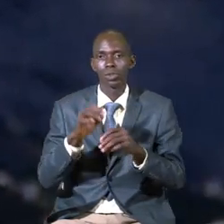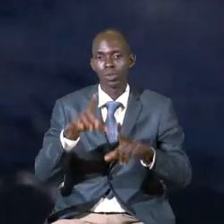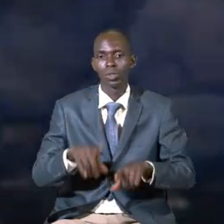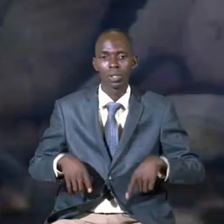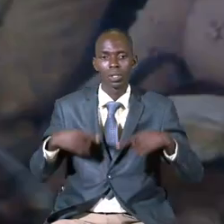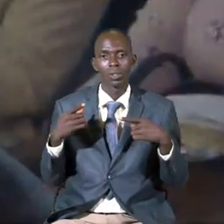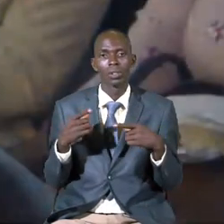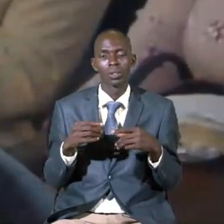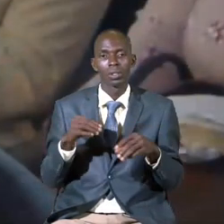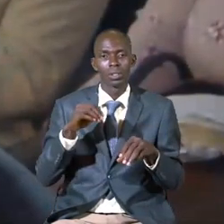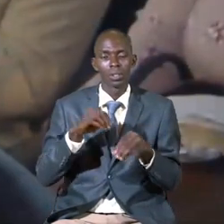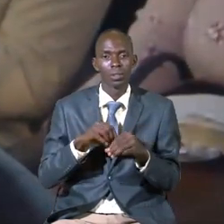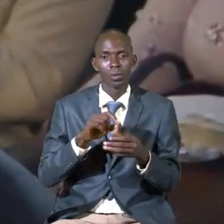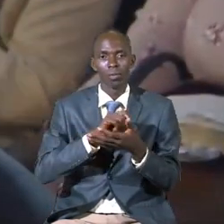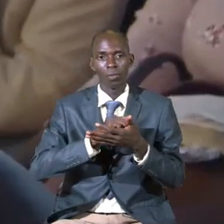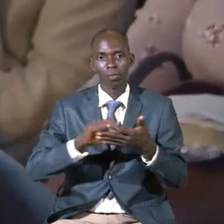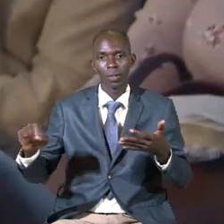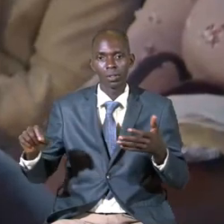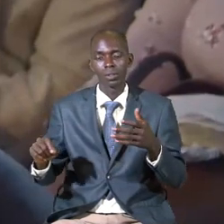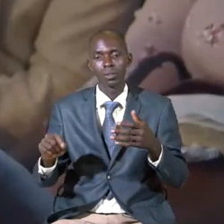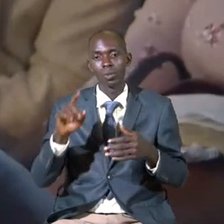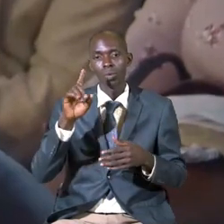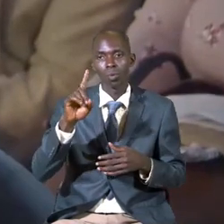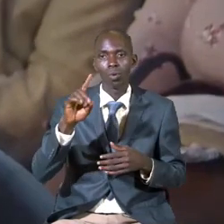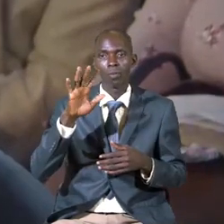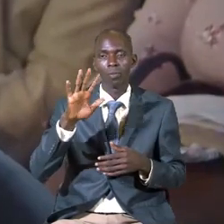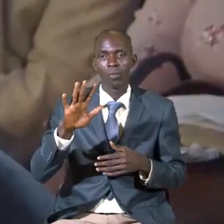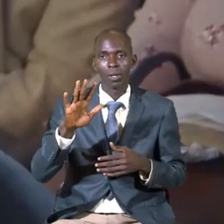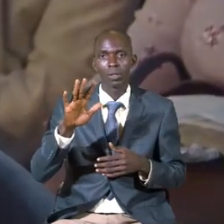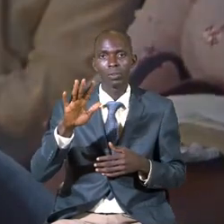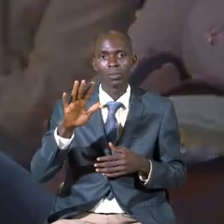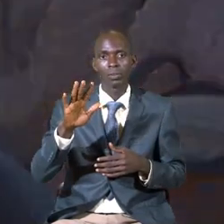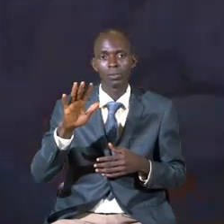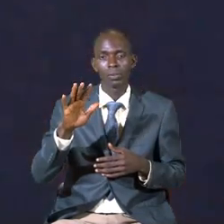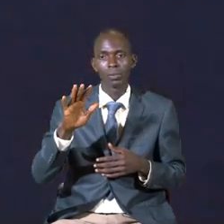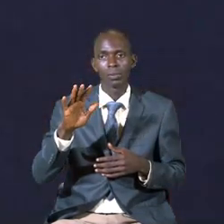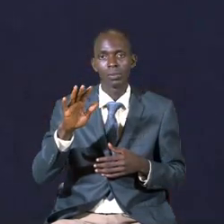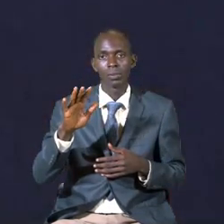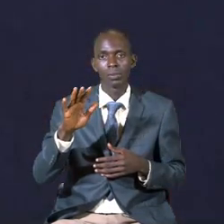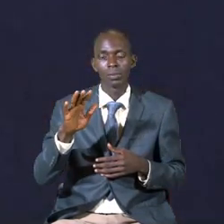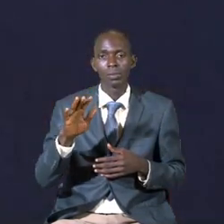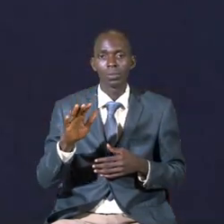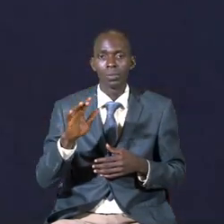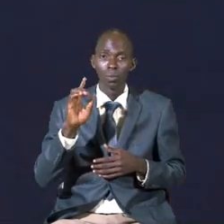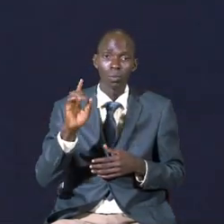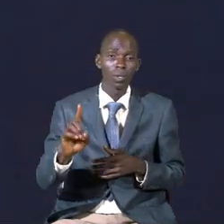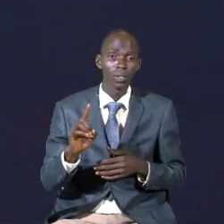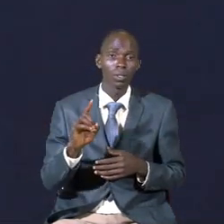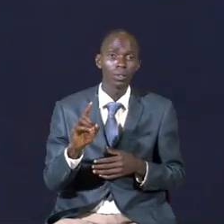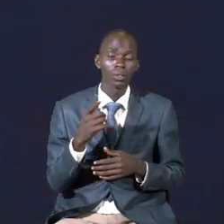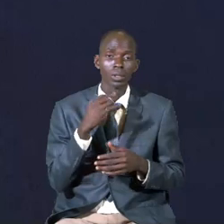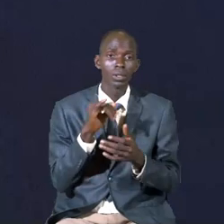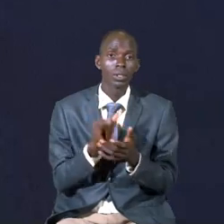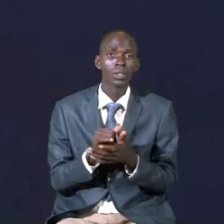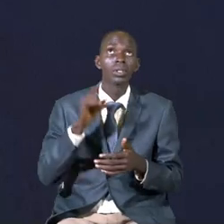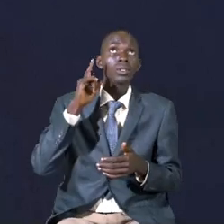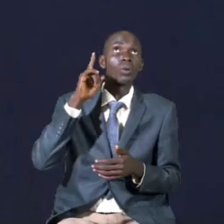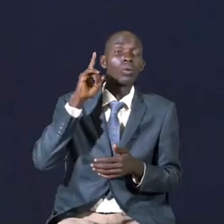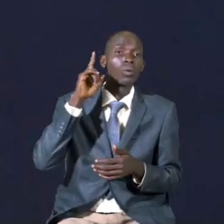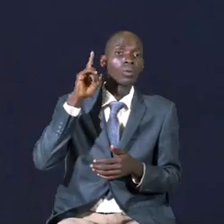151 tells us thou art near a lord and